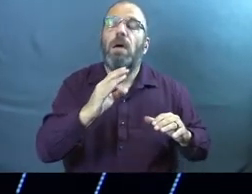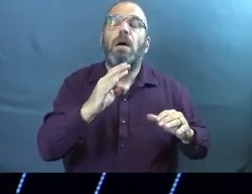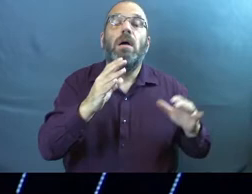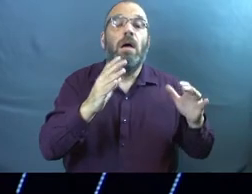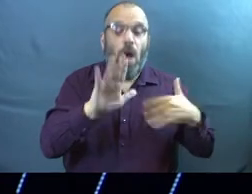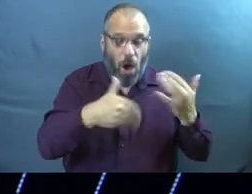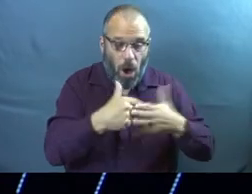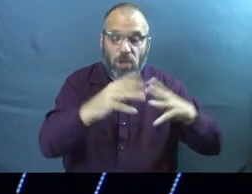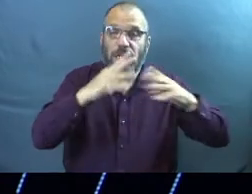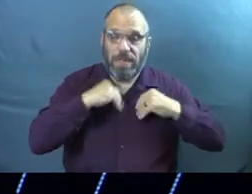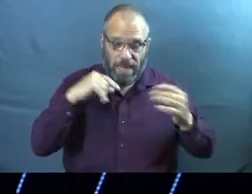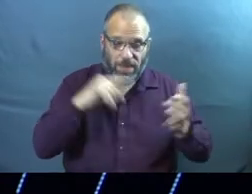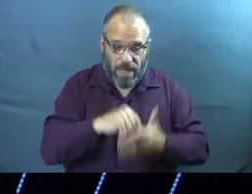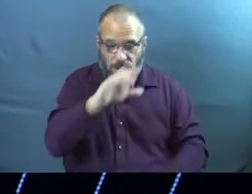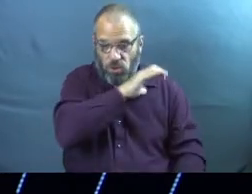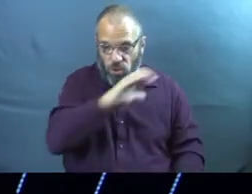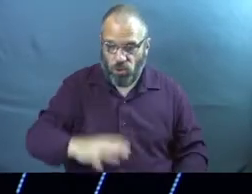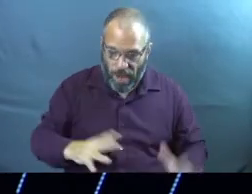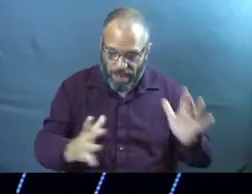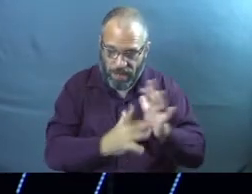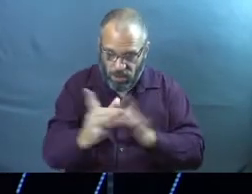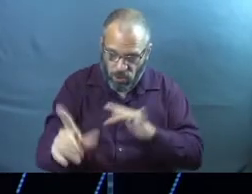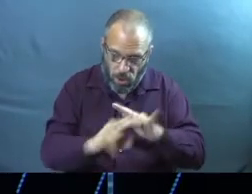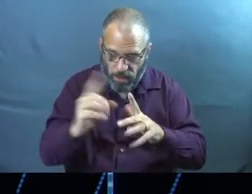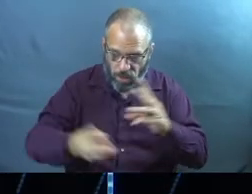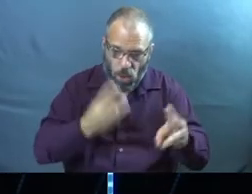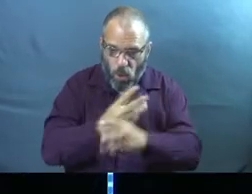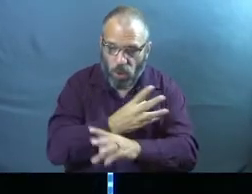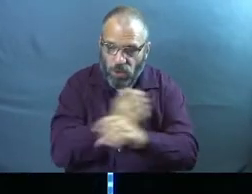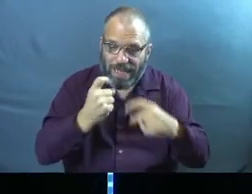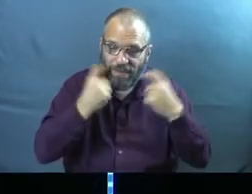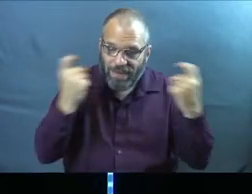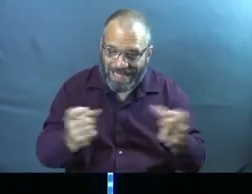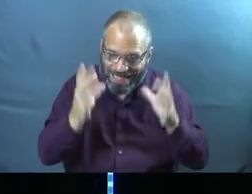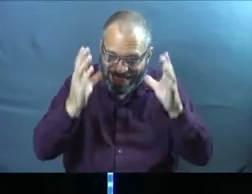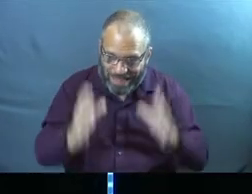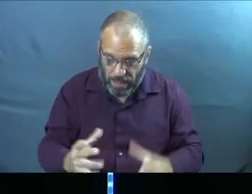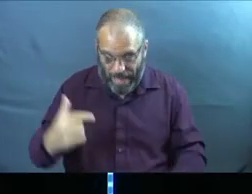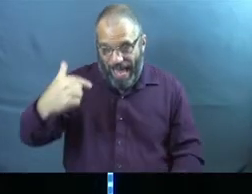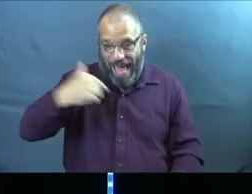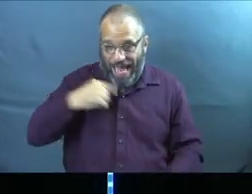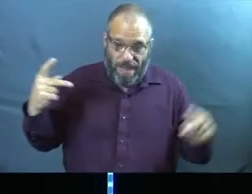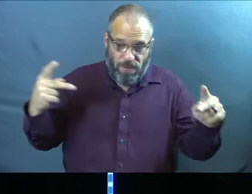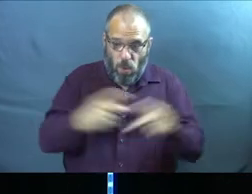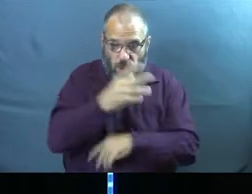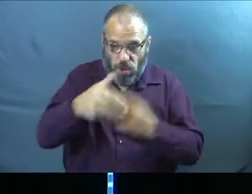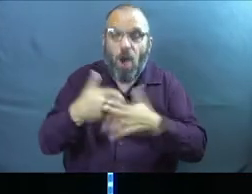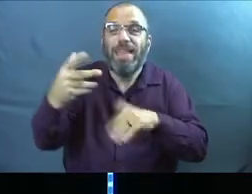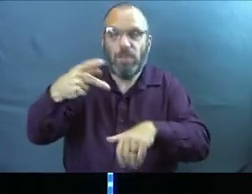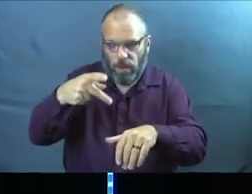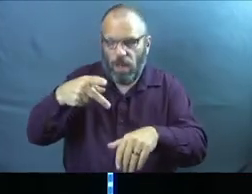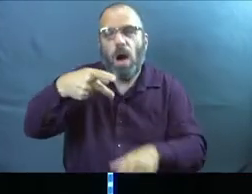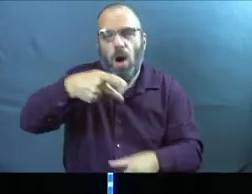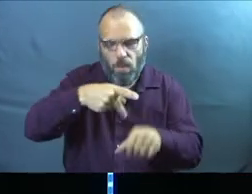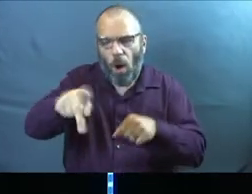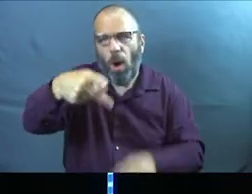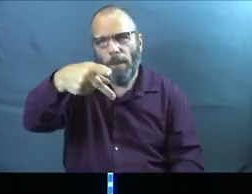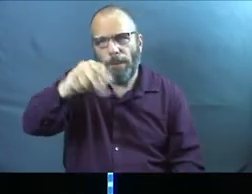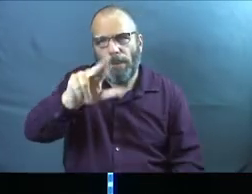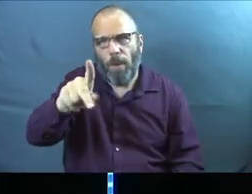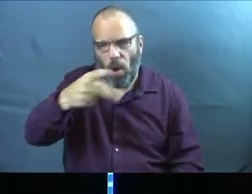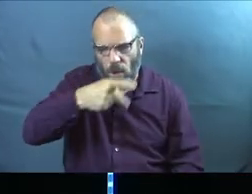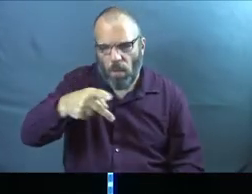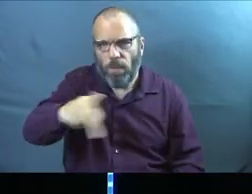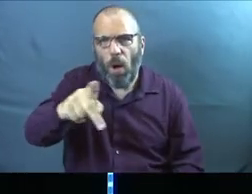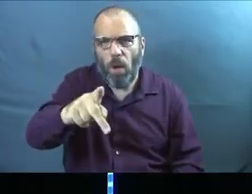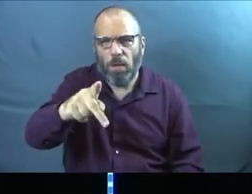saying and everyone should accept it. Christ Jesus came in the world to save sinners. And I'm the worst of them all, Paul says. A prime example